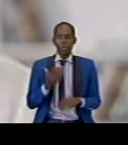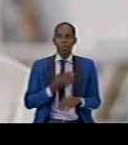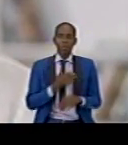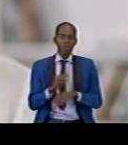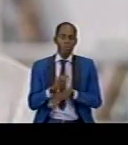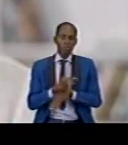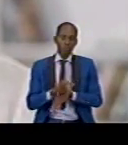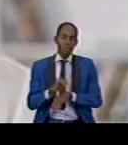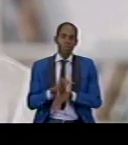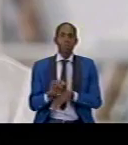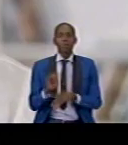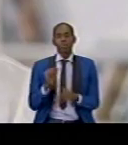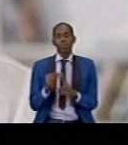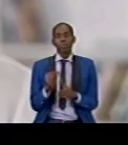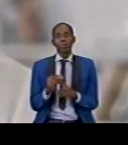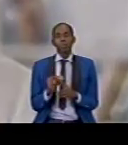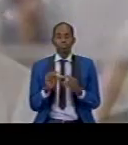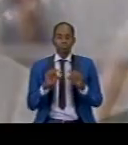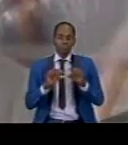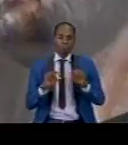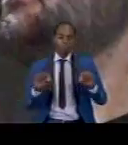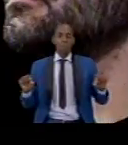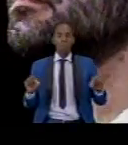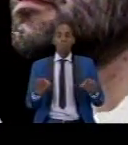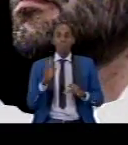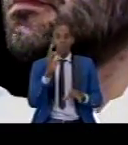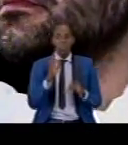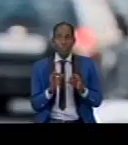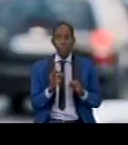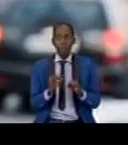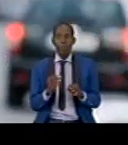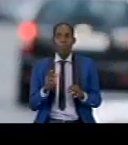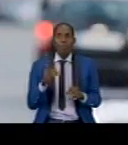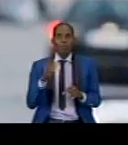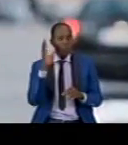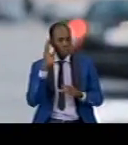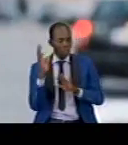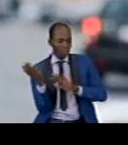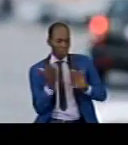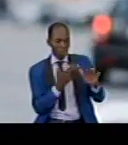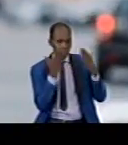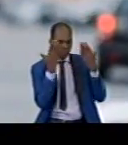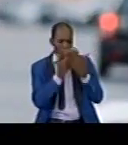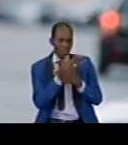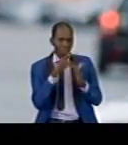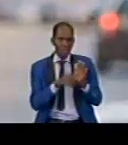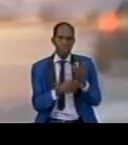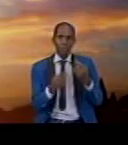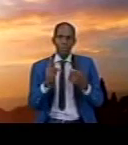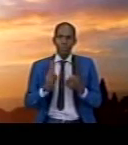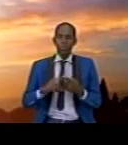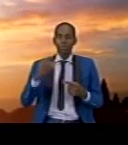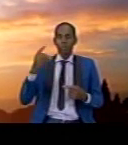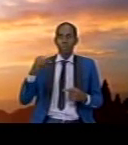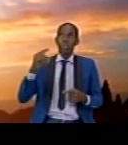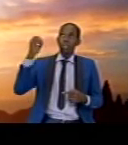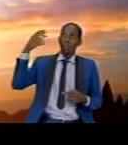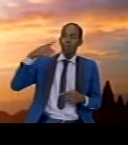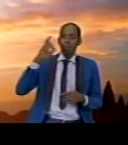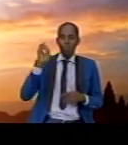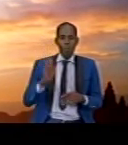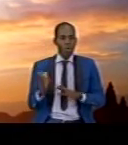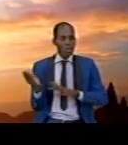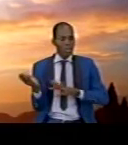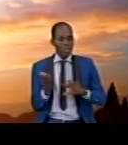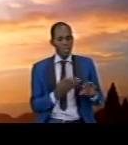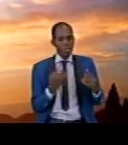They must leave darkness and then come to the light. They must leave sin and come to righteousness. It